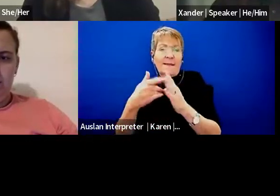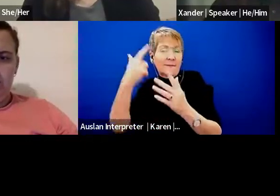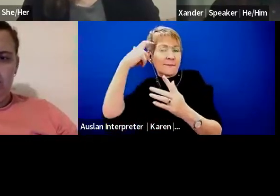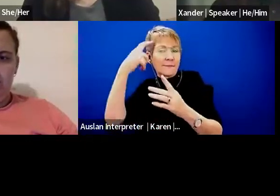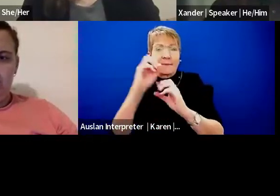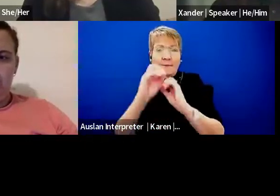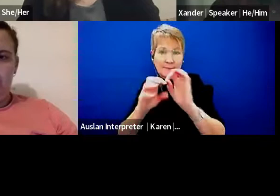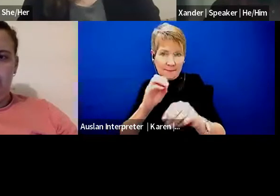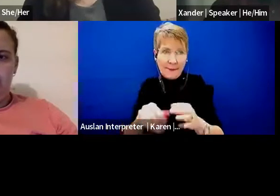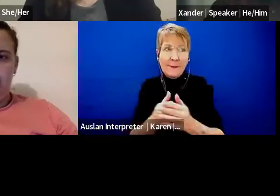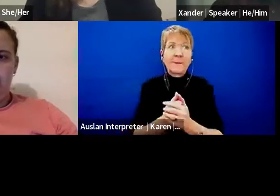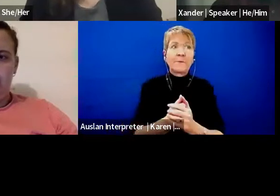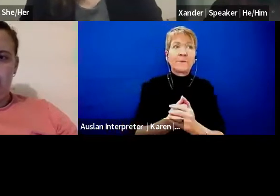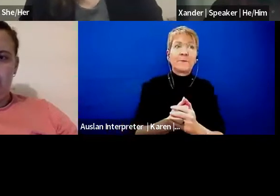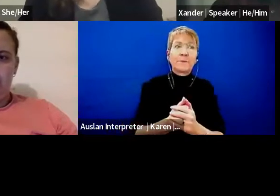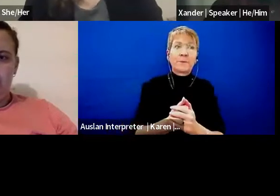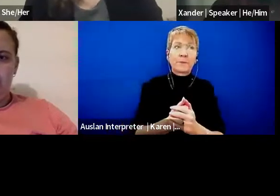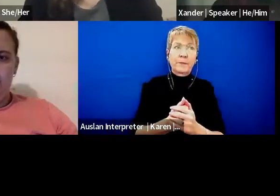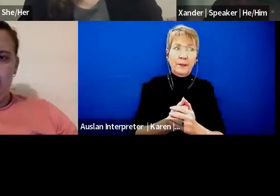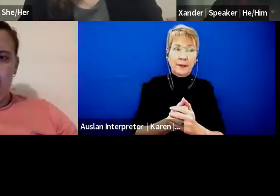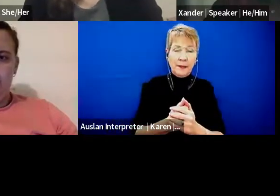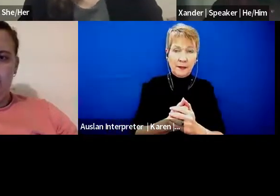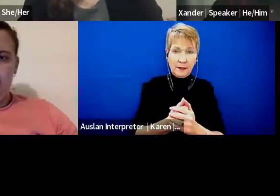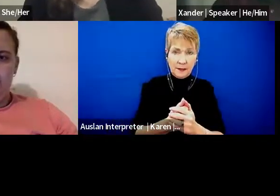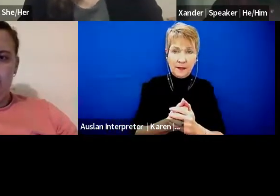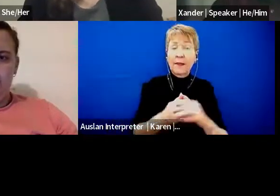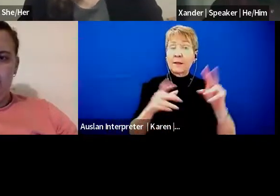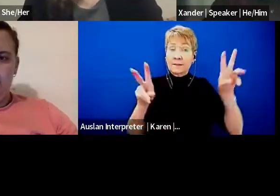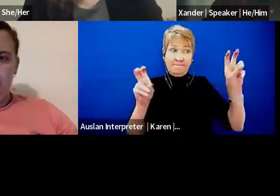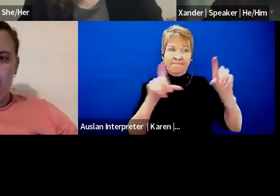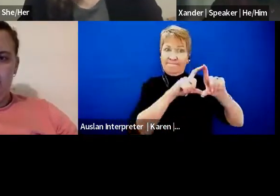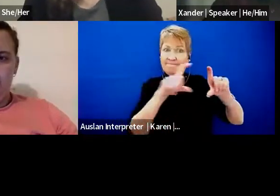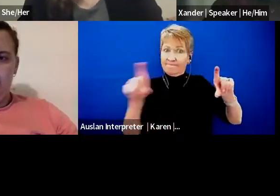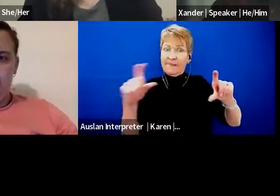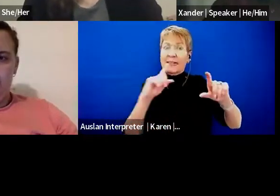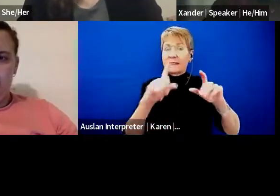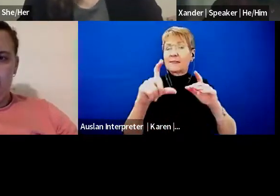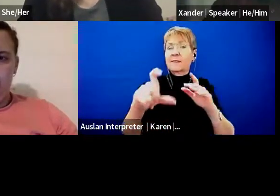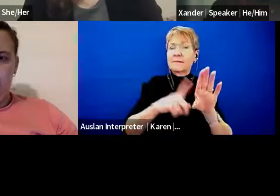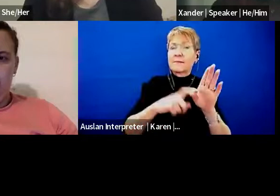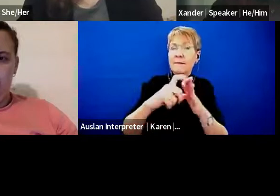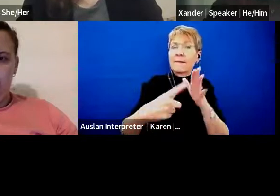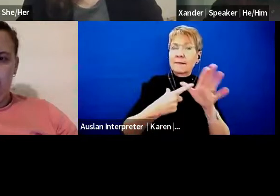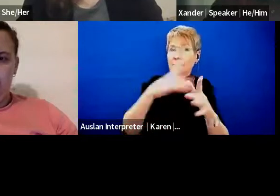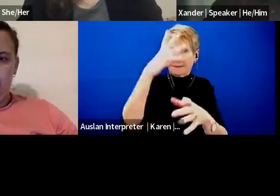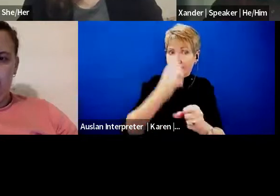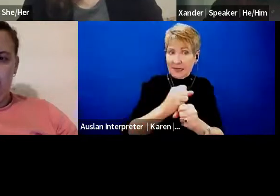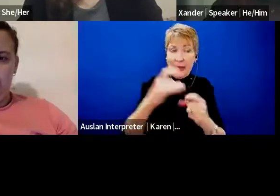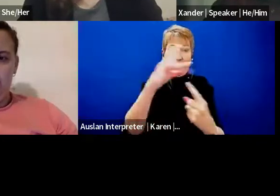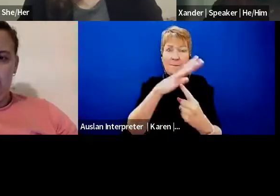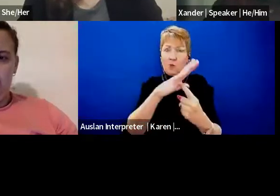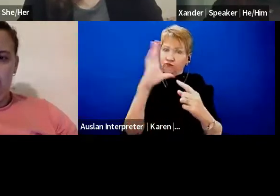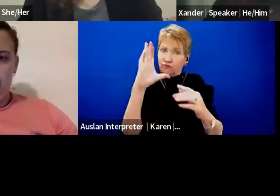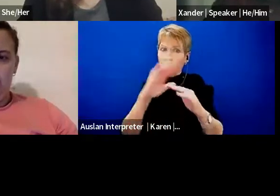CYDA believes hearing directly from young people with disability about their experiences helps families, caregivers,